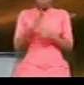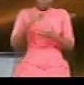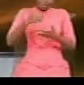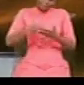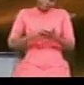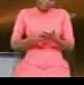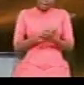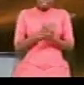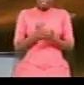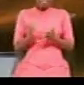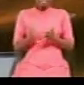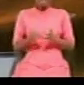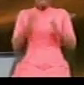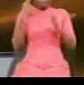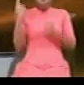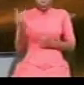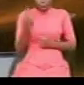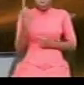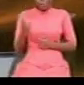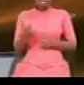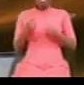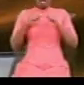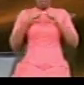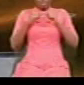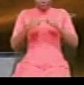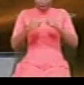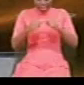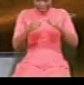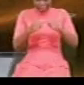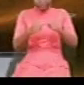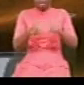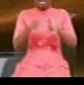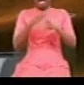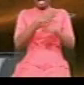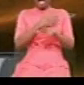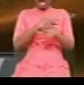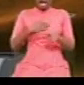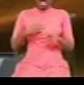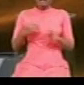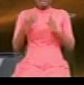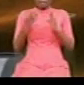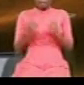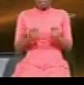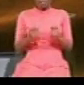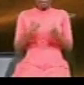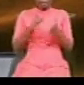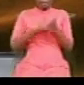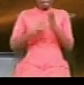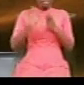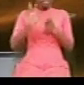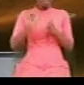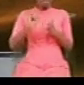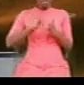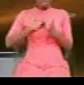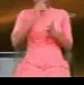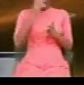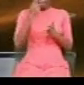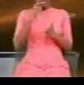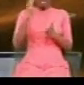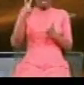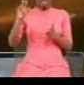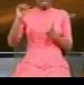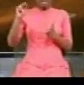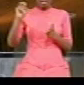refreshing regularly, consistently, and promptly. Verse 5, I am the